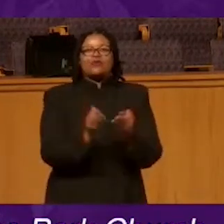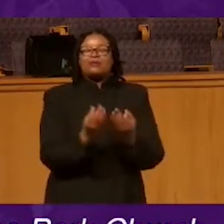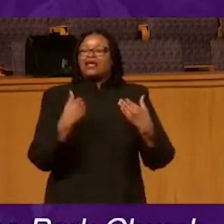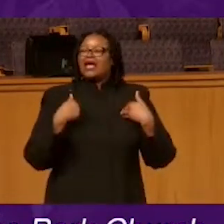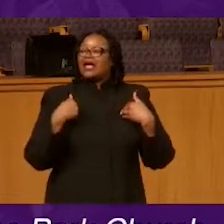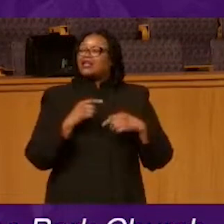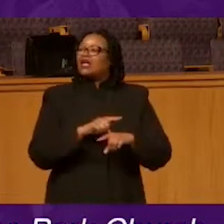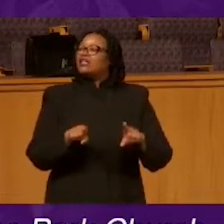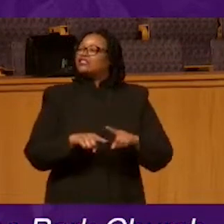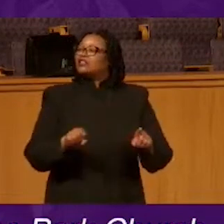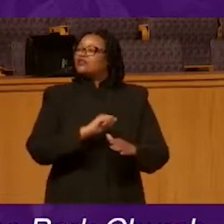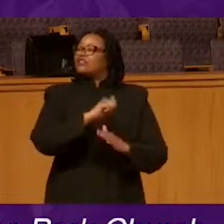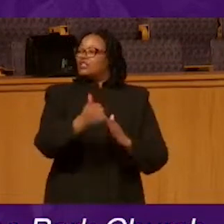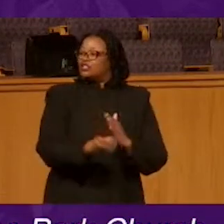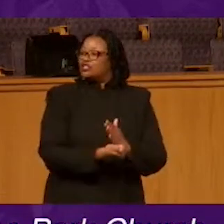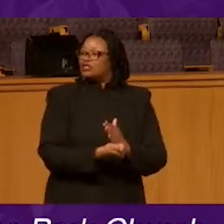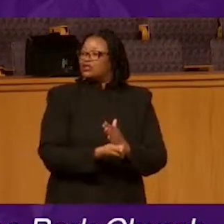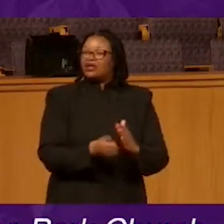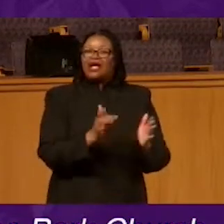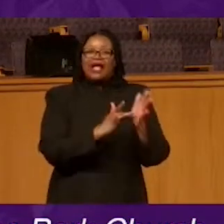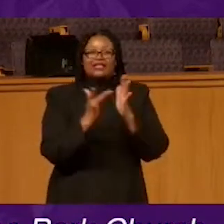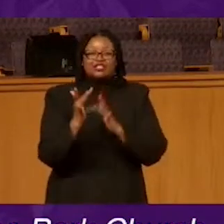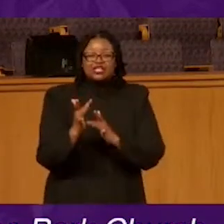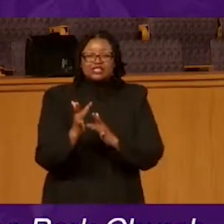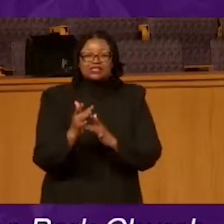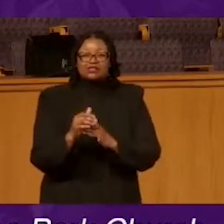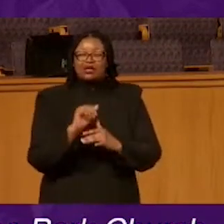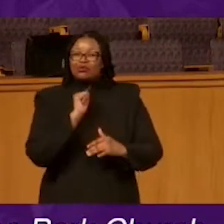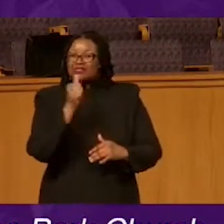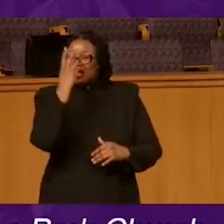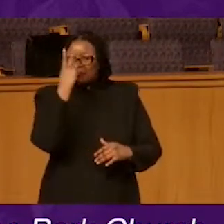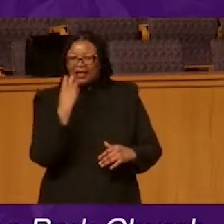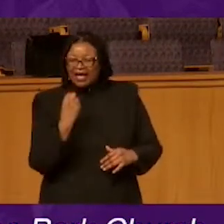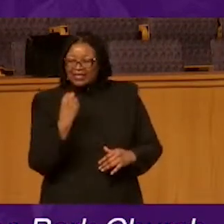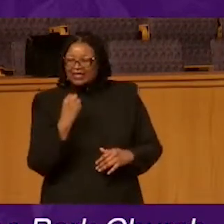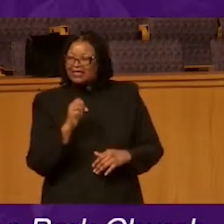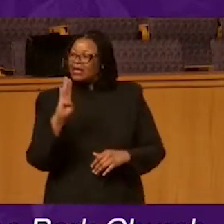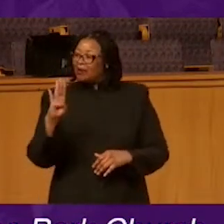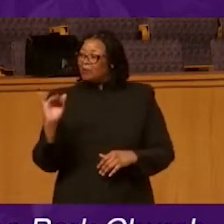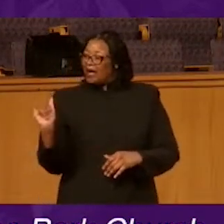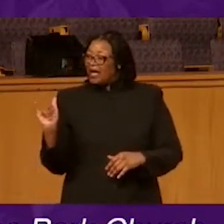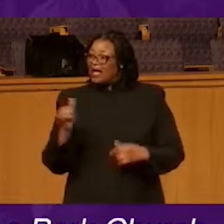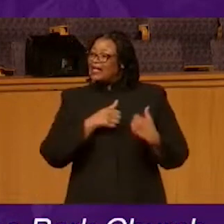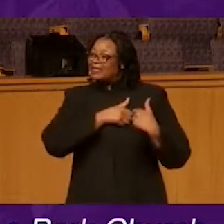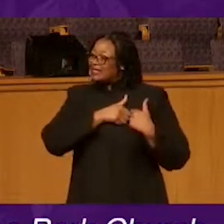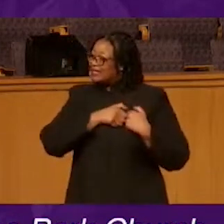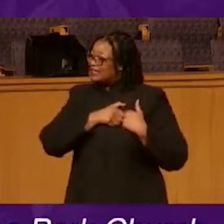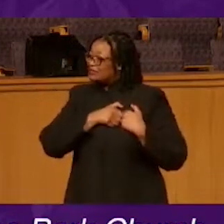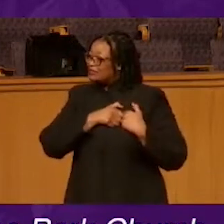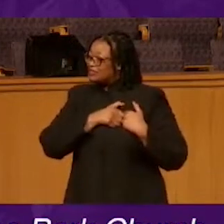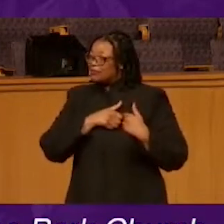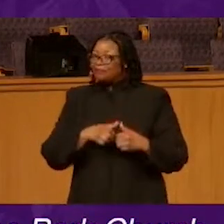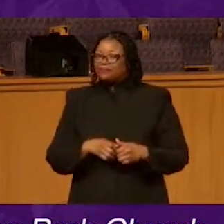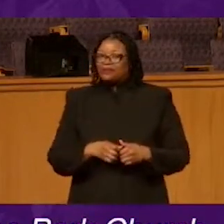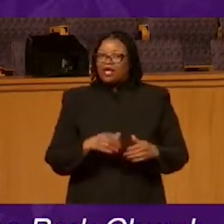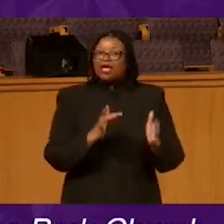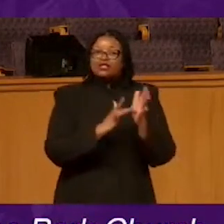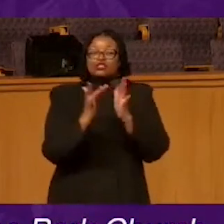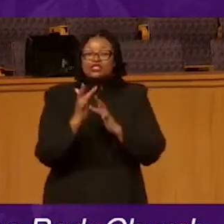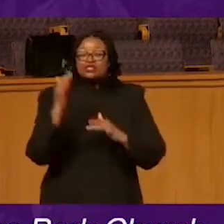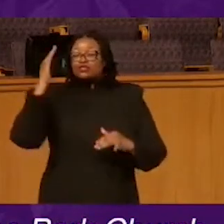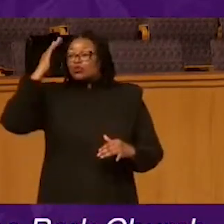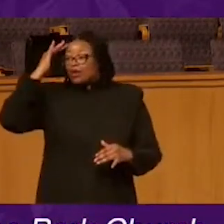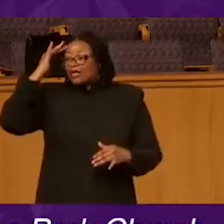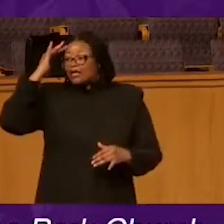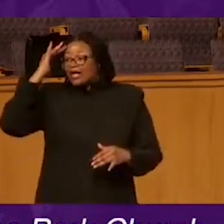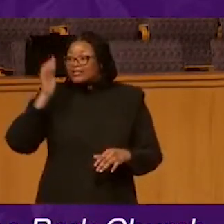different agenda. And Jesus was not blinded by the intimacy. He recognized